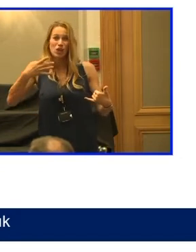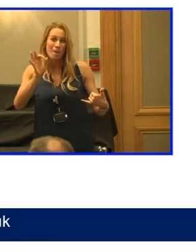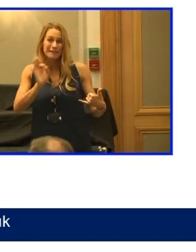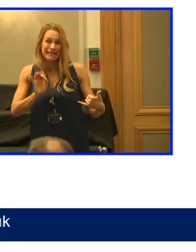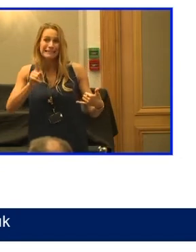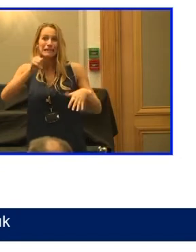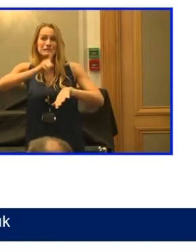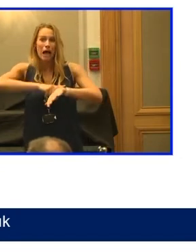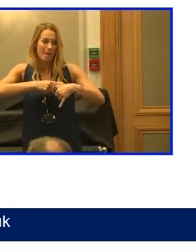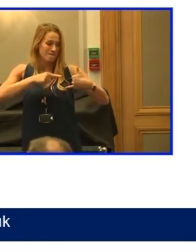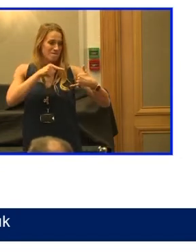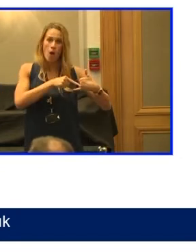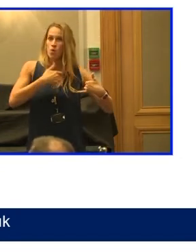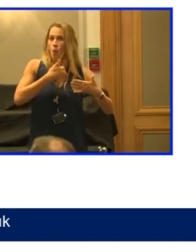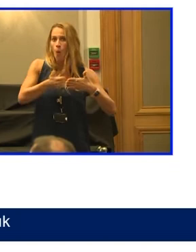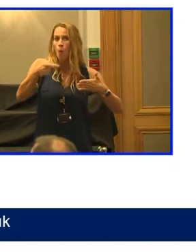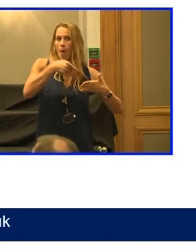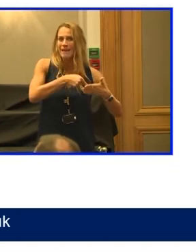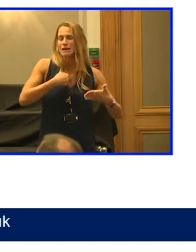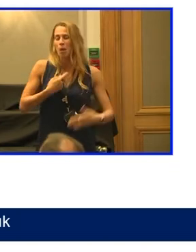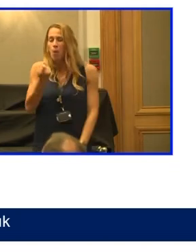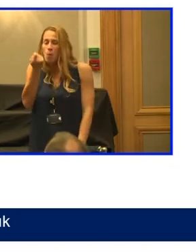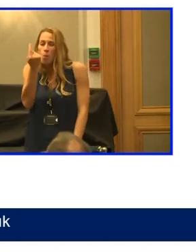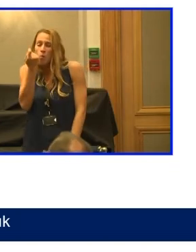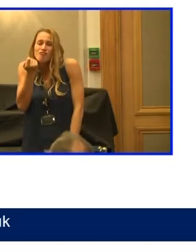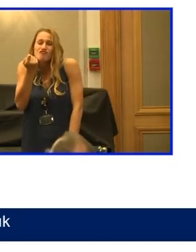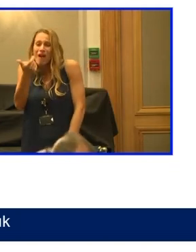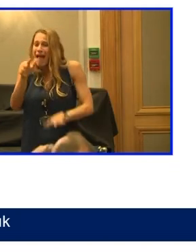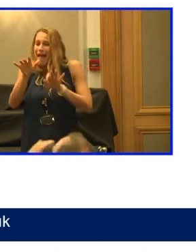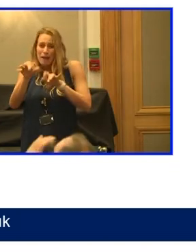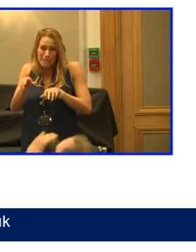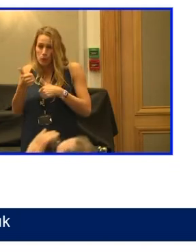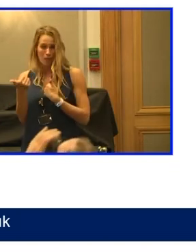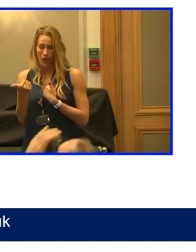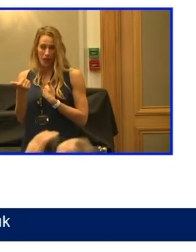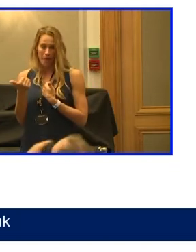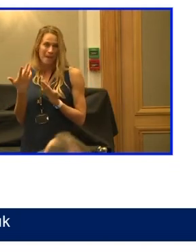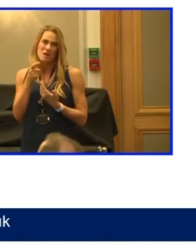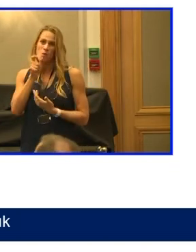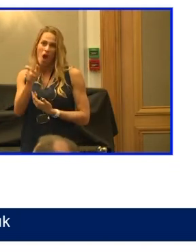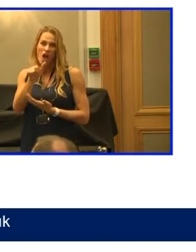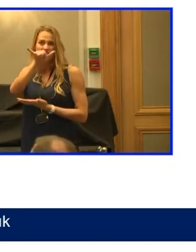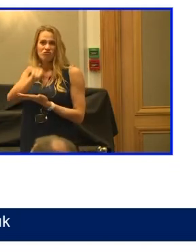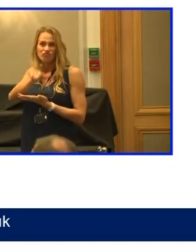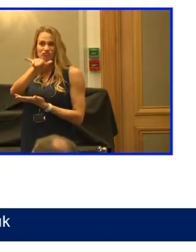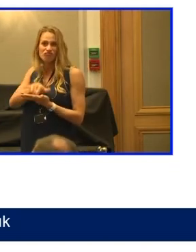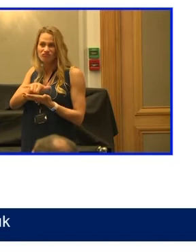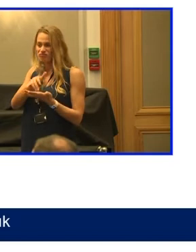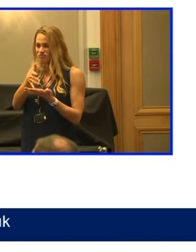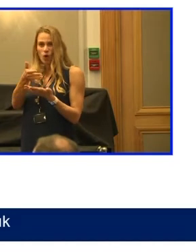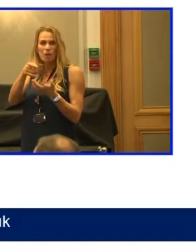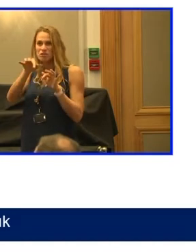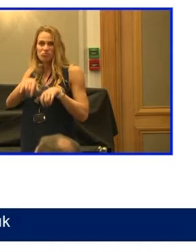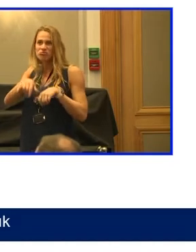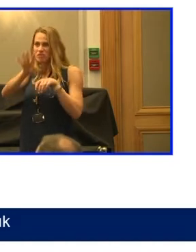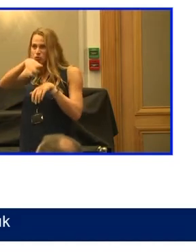laptop, apart from work, maybe the other 1%, you know, maybe if it's word processing or some, maybe spreadsheets. But